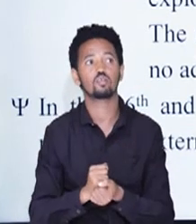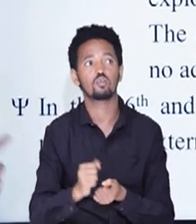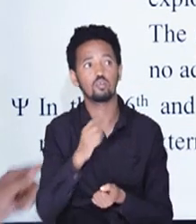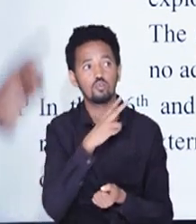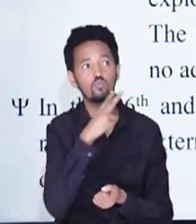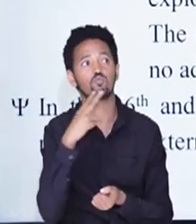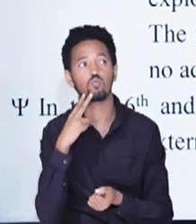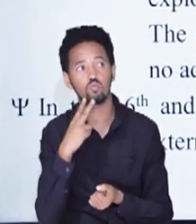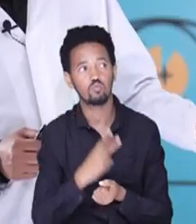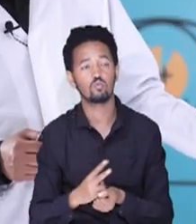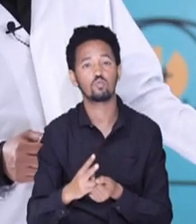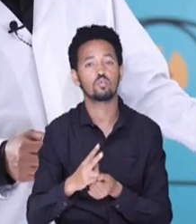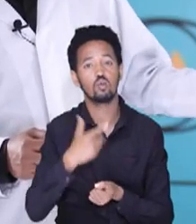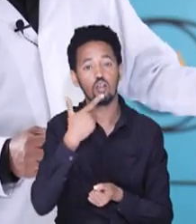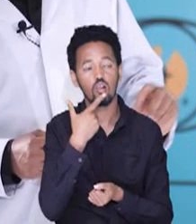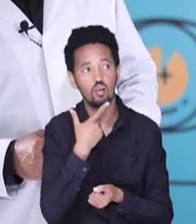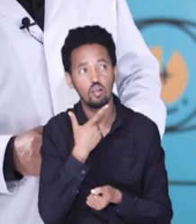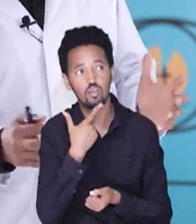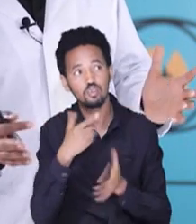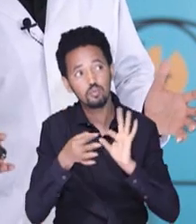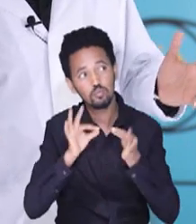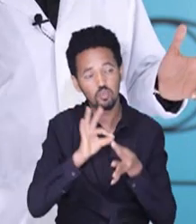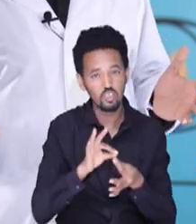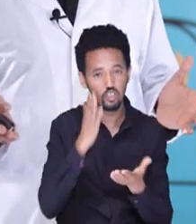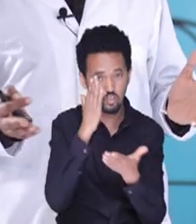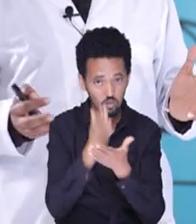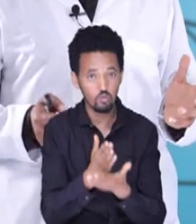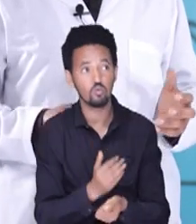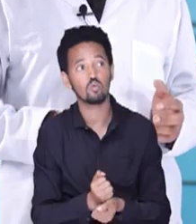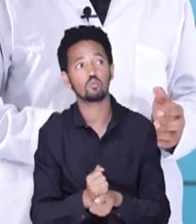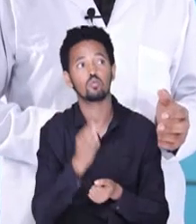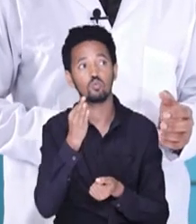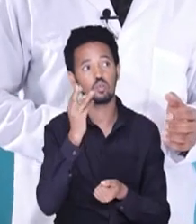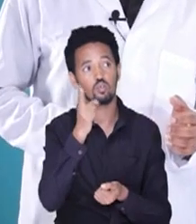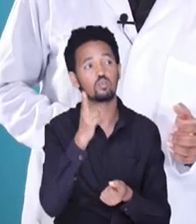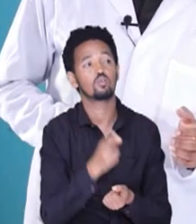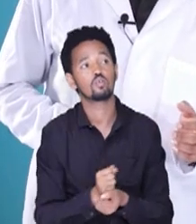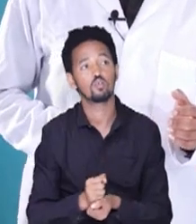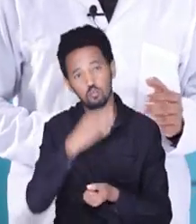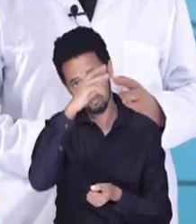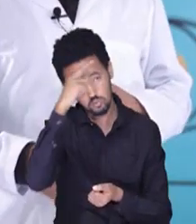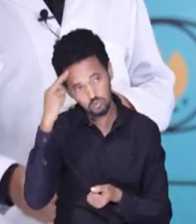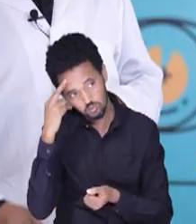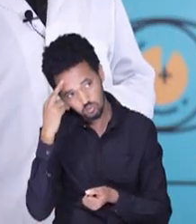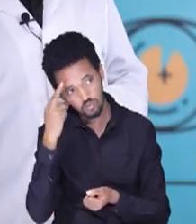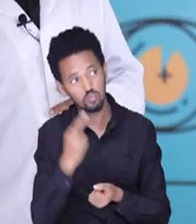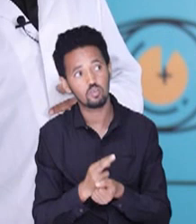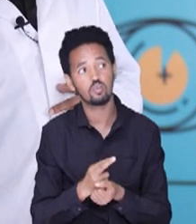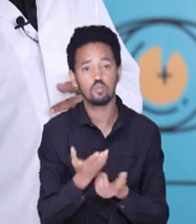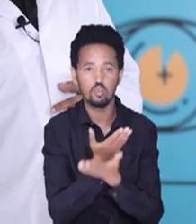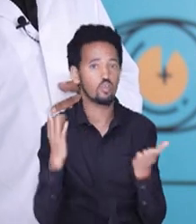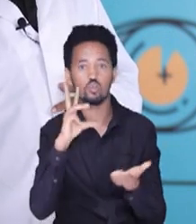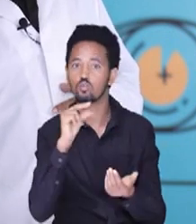voyage. Later, the Ming period stopped overseas voyage and exploration because they assumed that